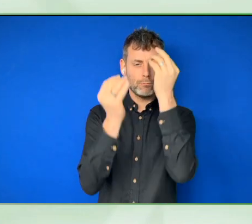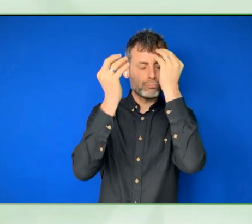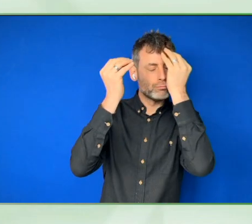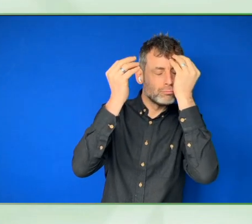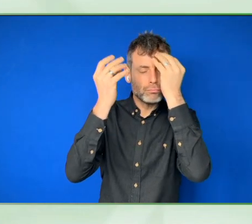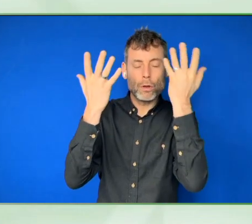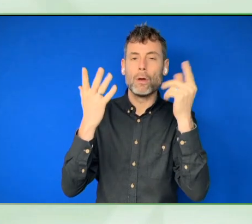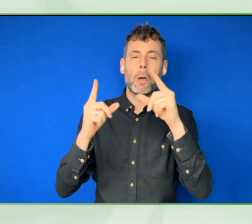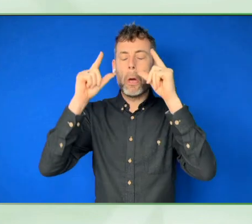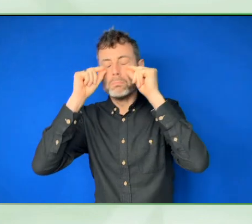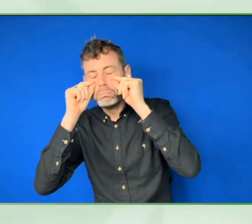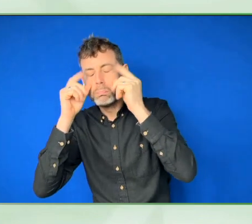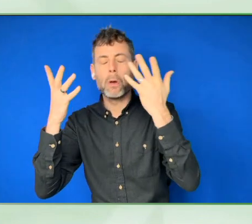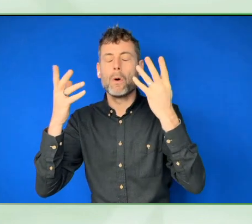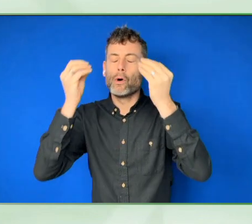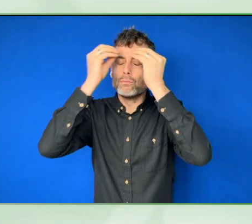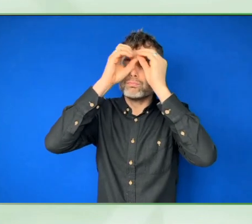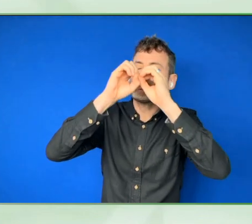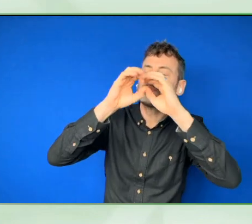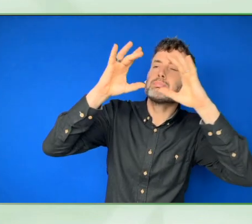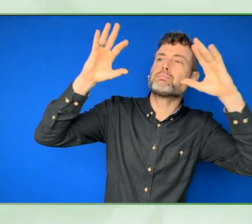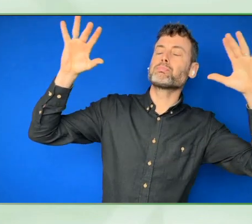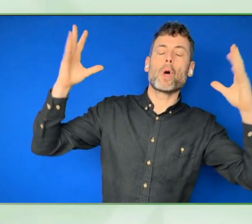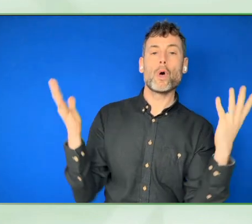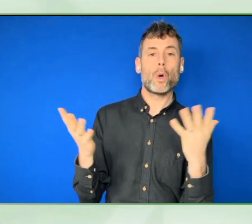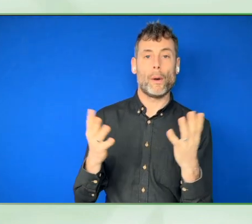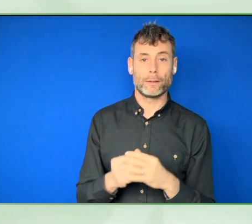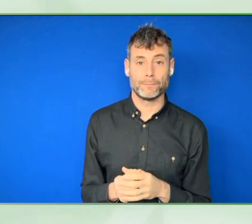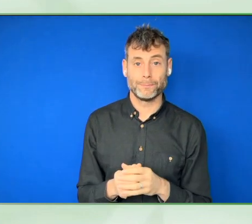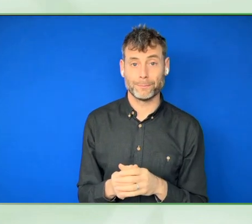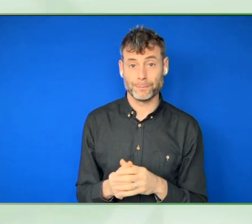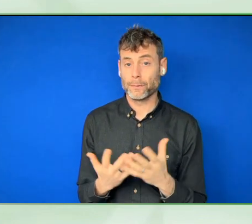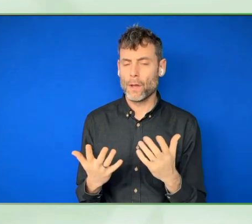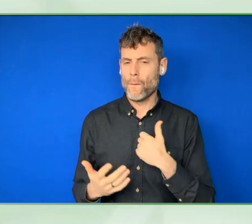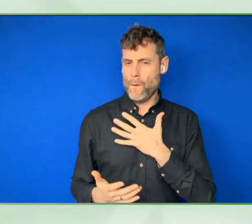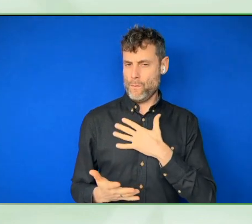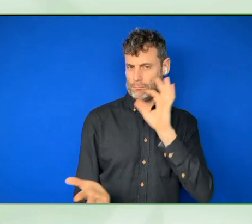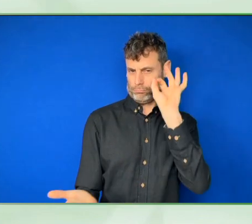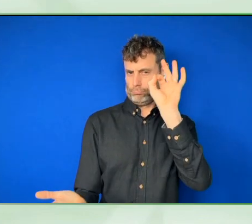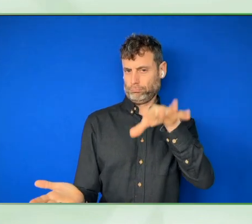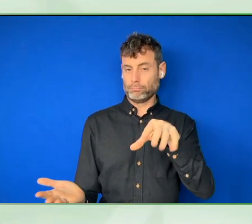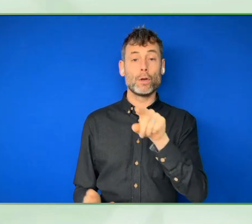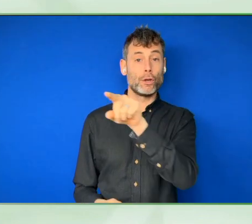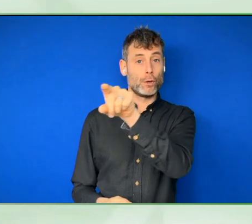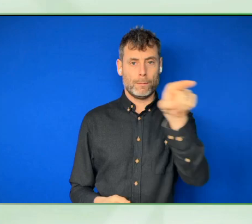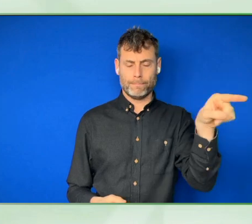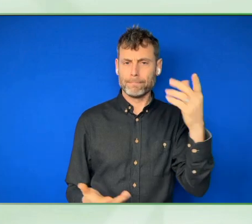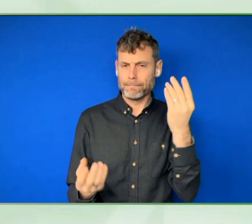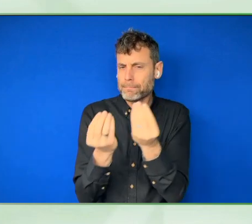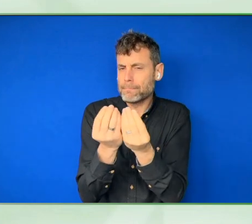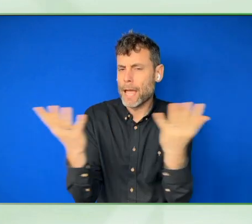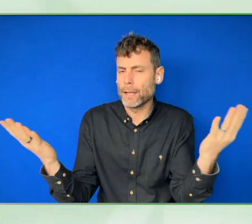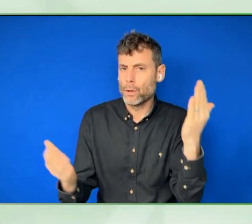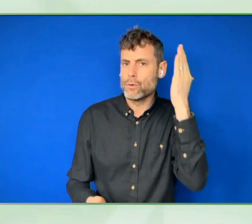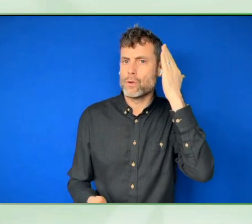this. Many of us have been in a diagnosis situation once upon a time. I can